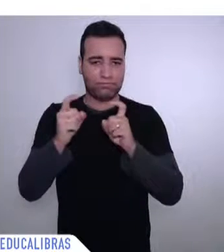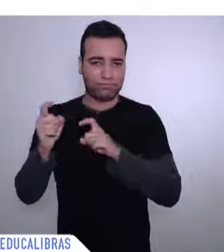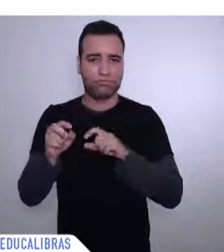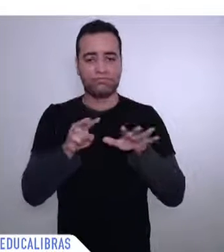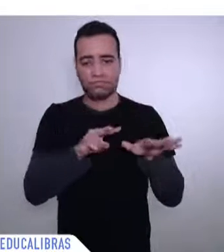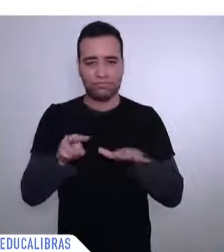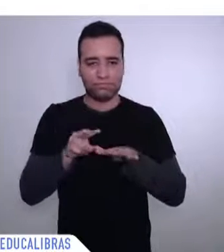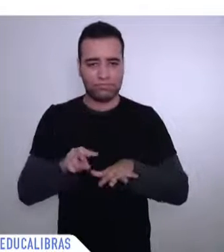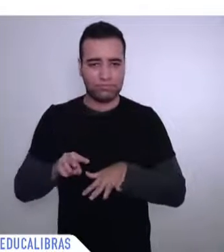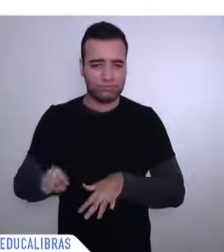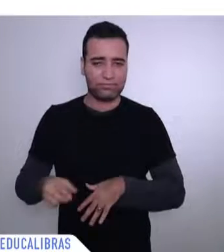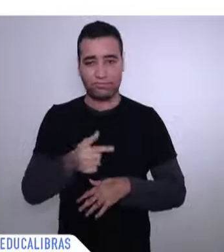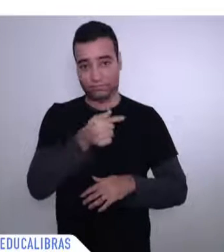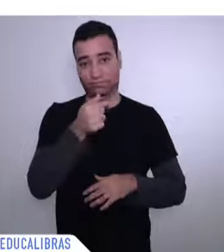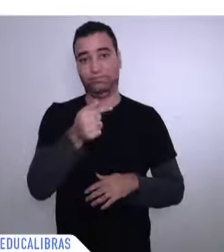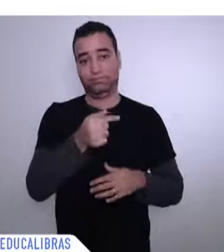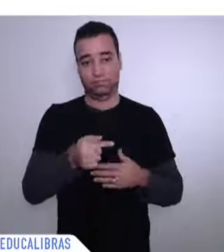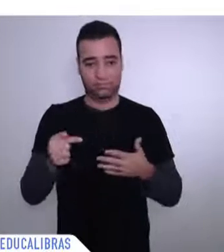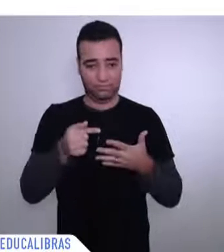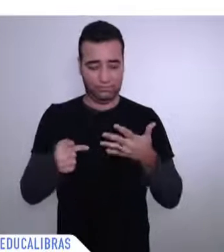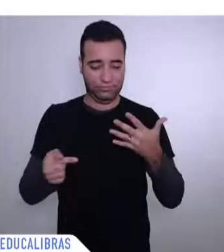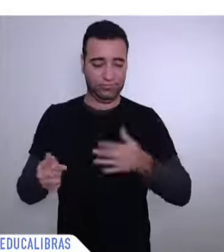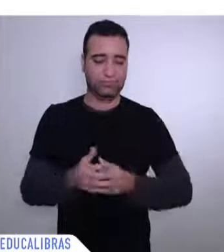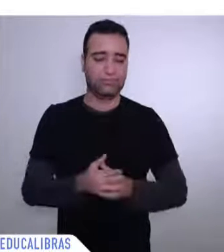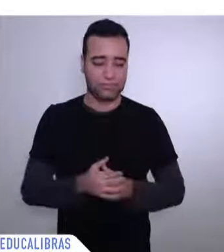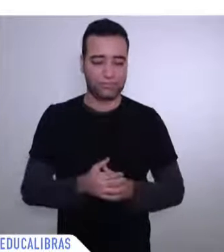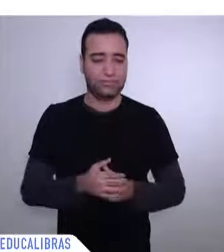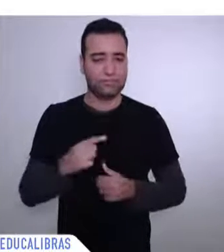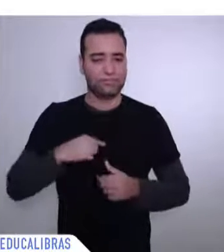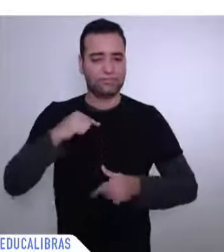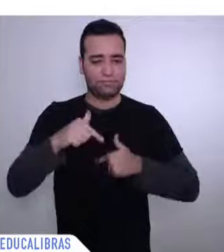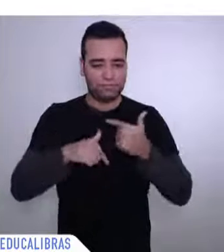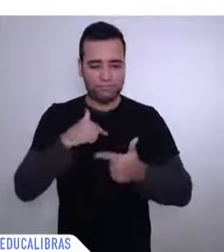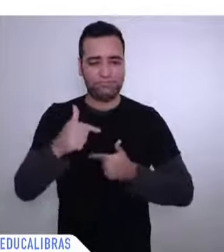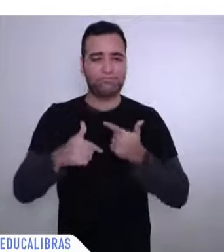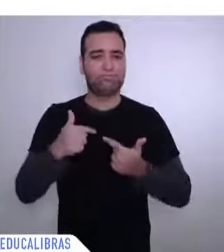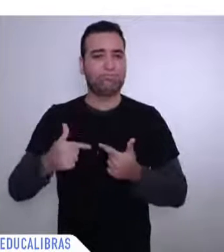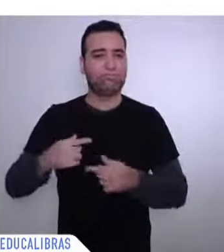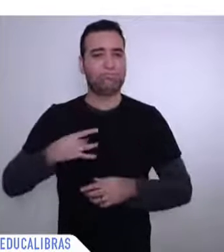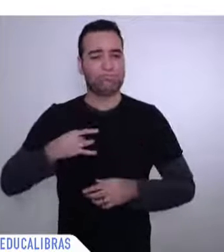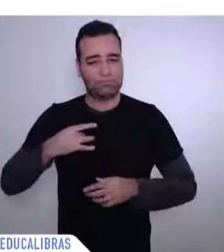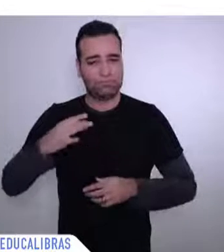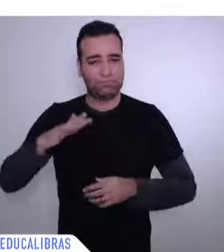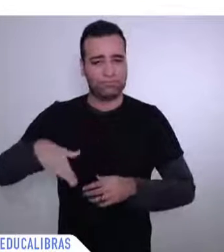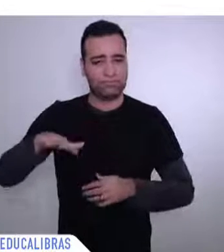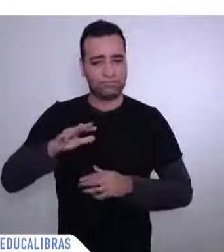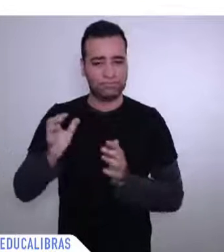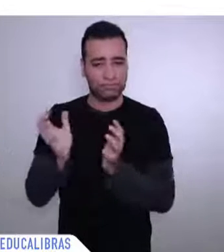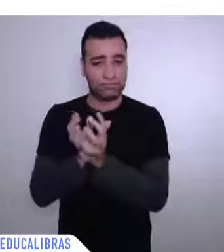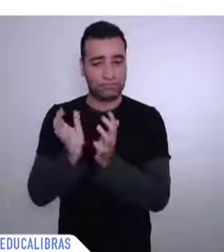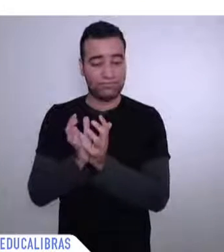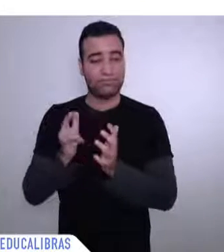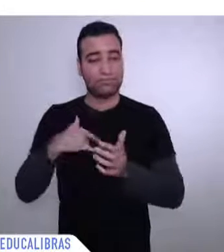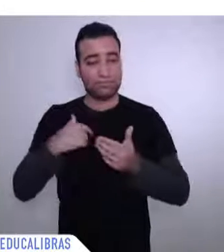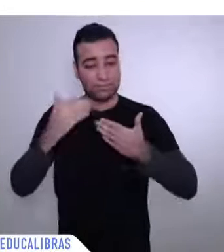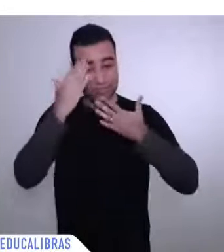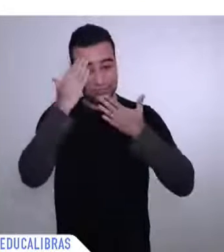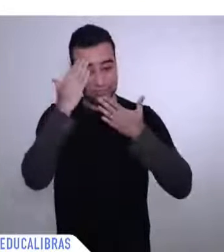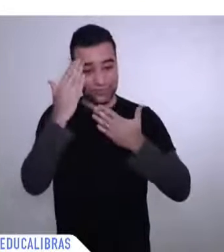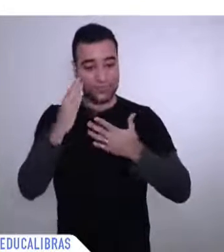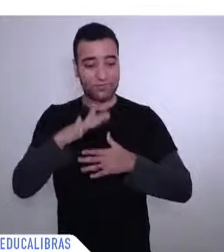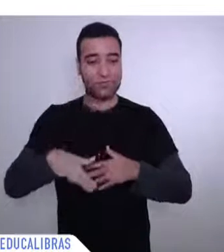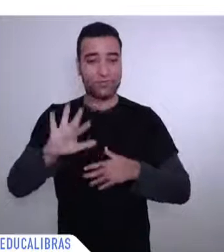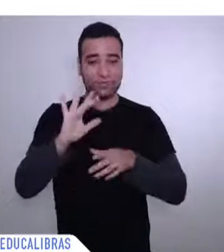50 speakers distributed over 7 weeks. In addition to the diligent and voluntary work